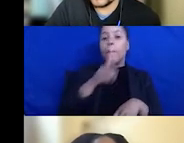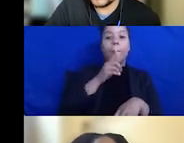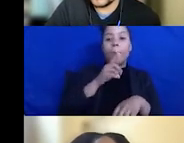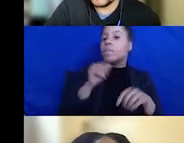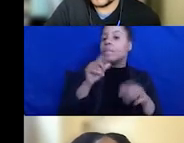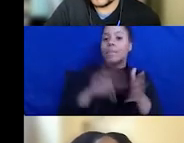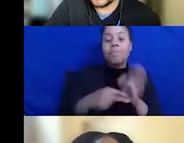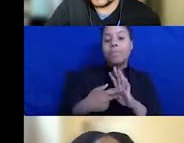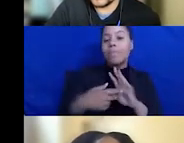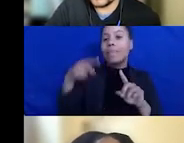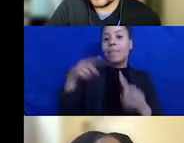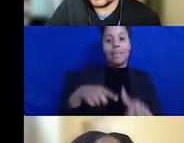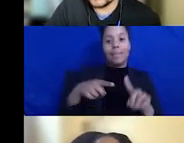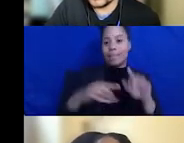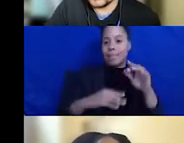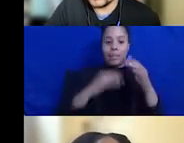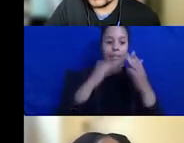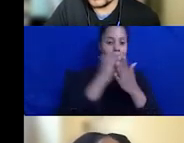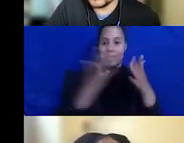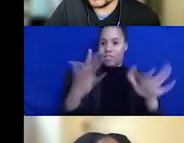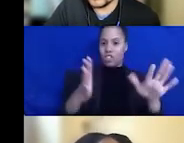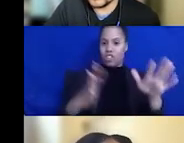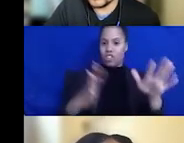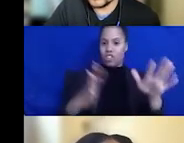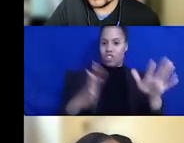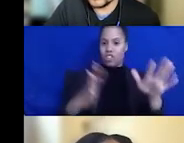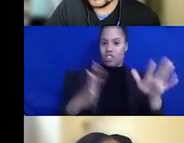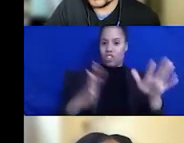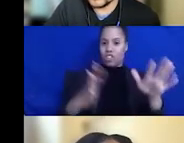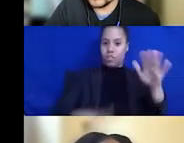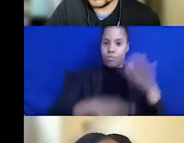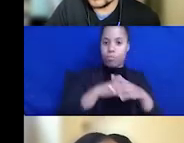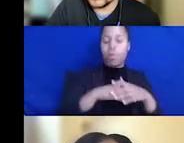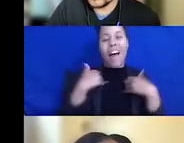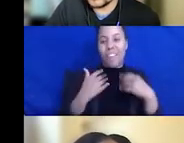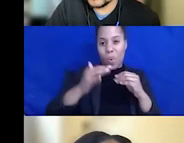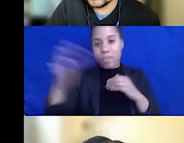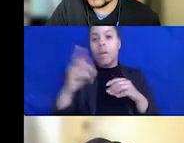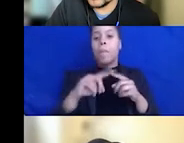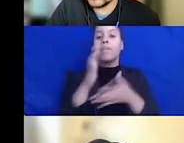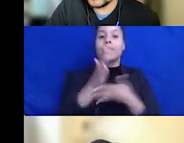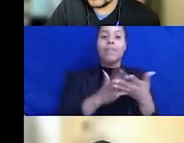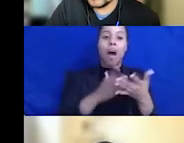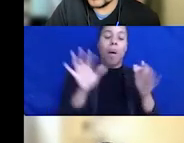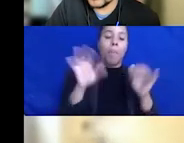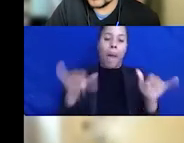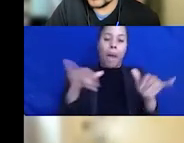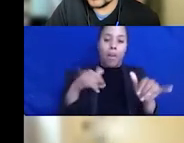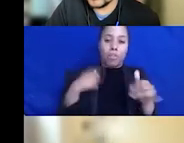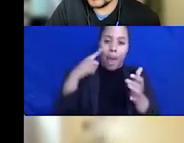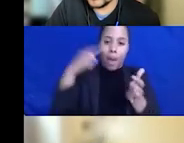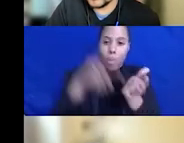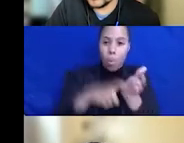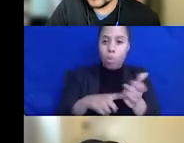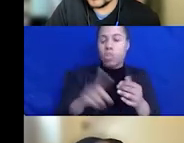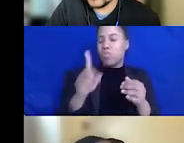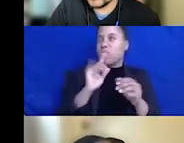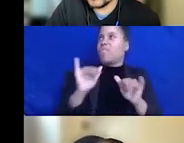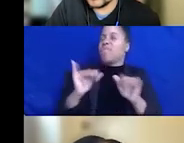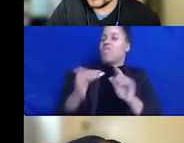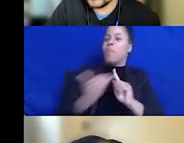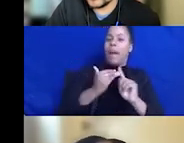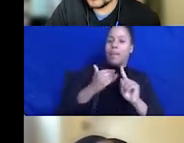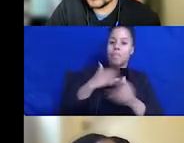an exhaustive list, but just some like patterns that I've been noticing that really remind me of some of the work that we